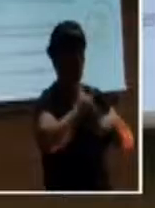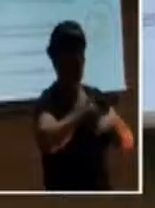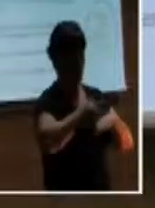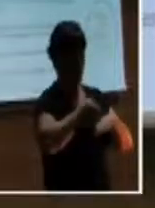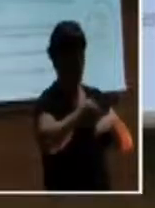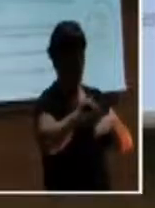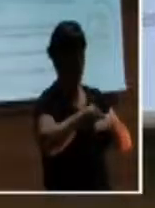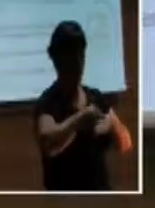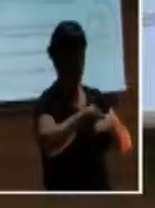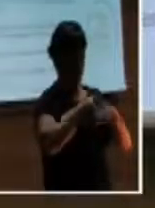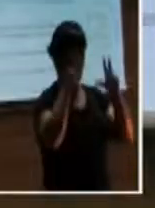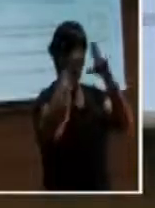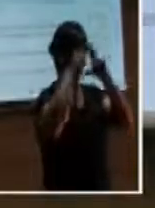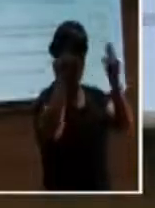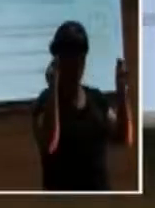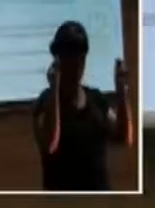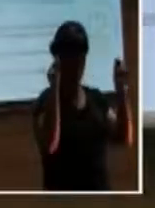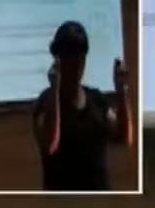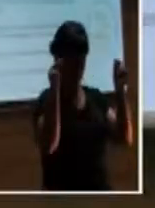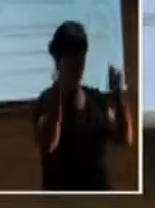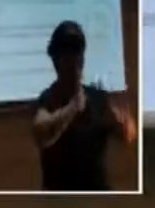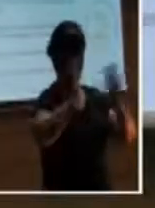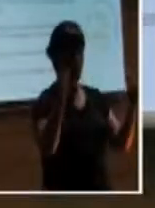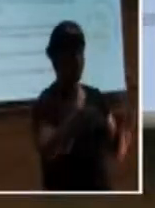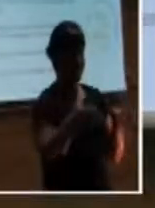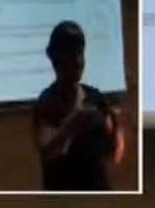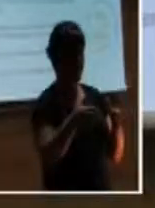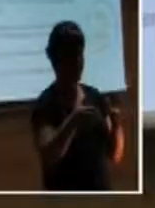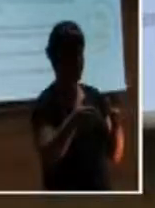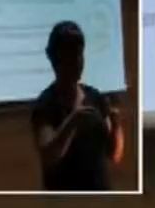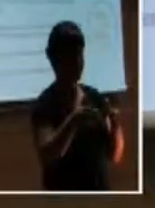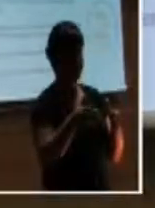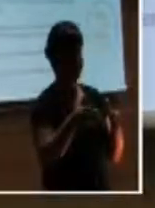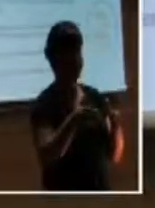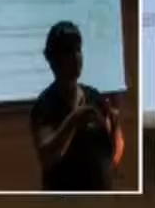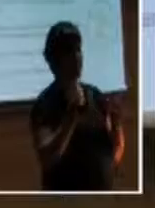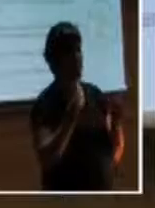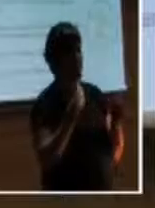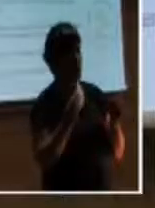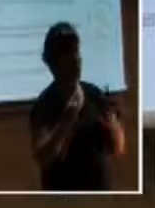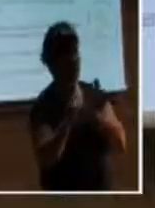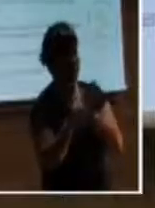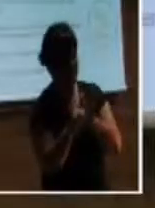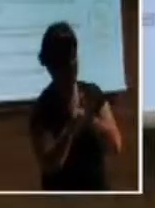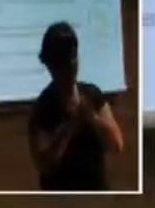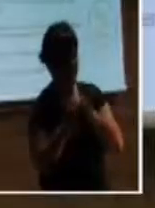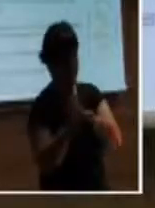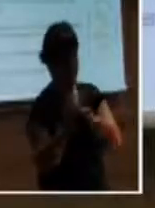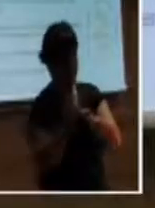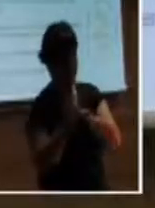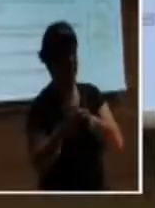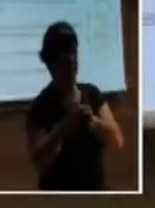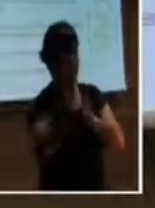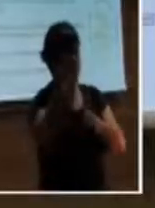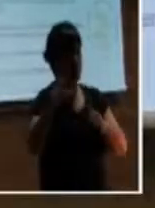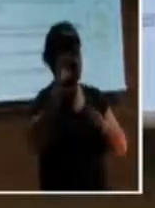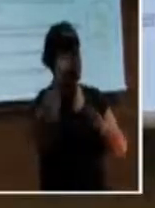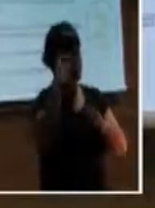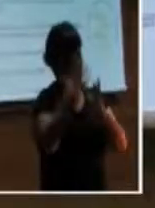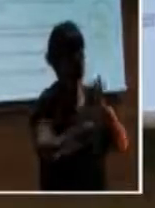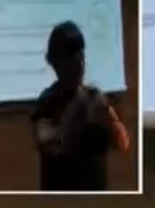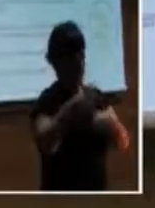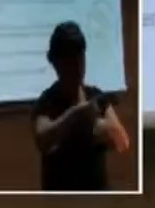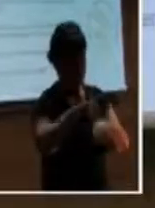is fairly low. So what we invented was an award. It was actually a birthday present for Queen Sylvia for